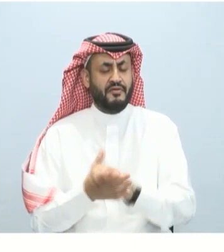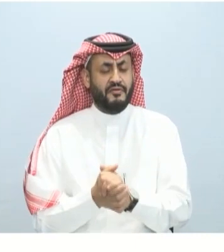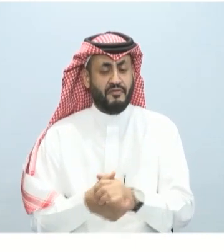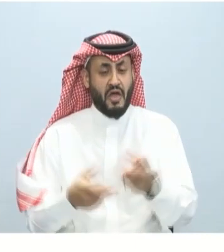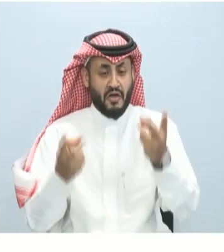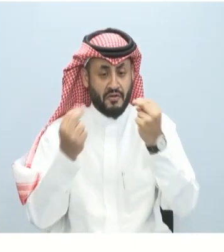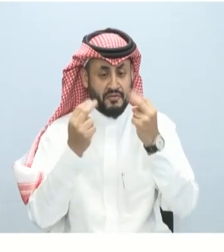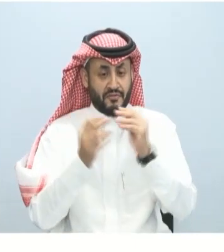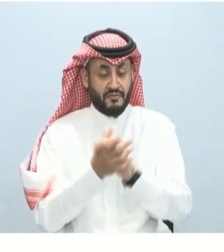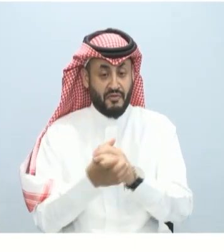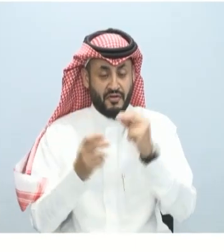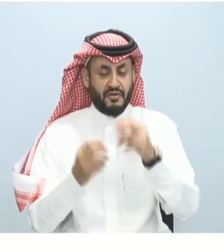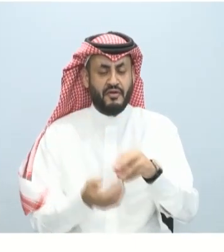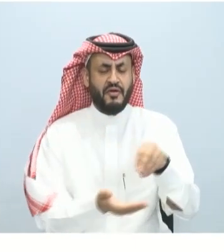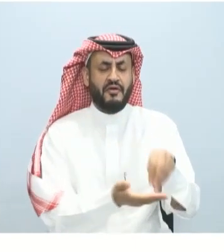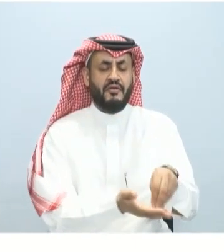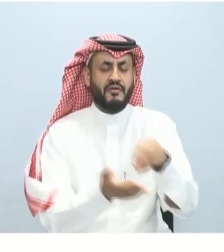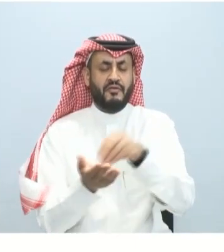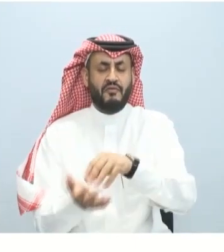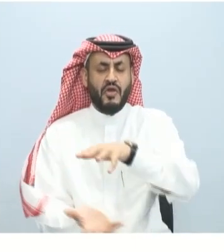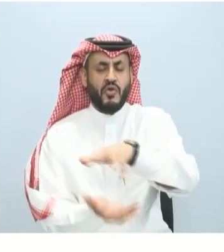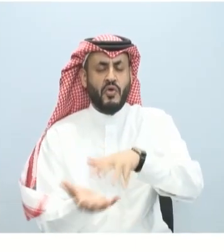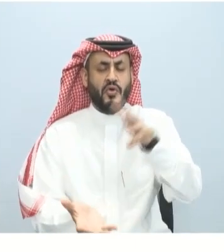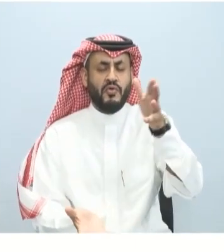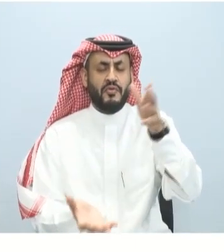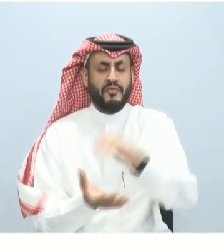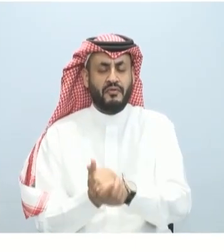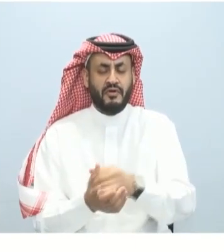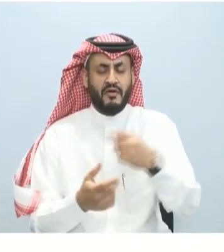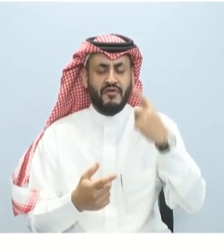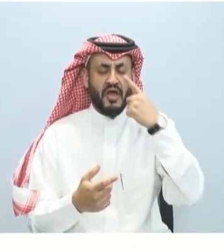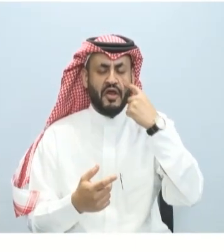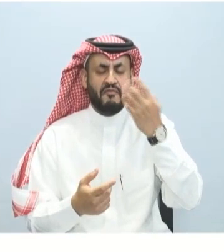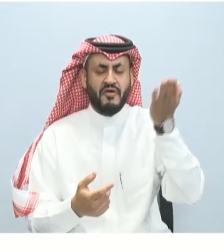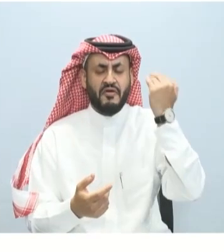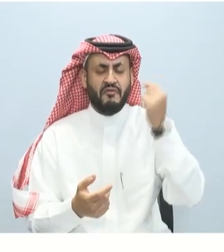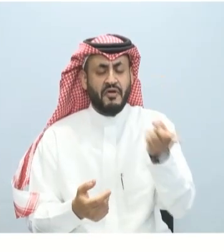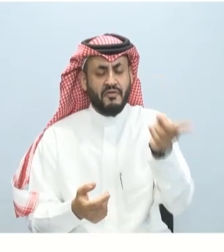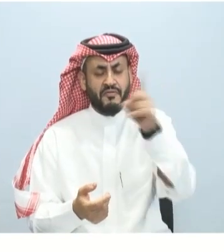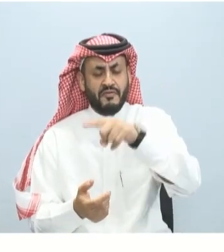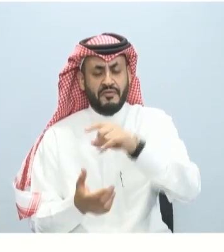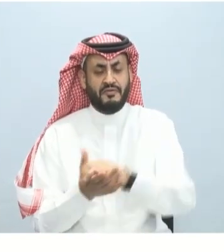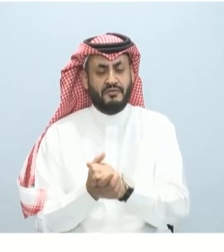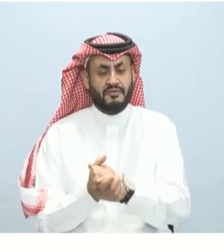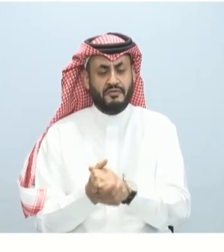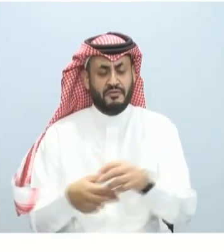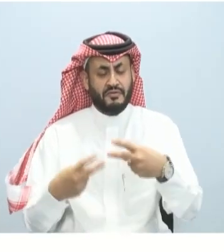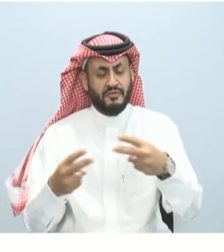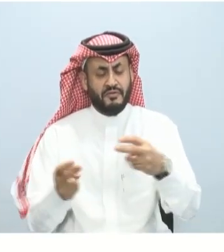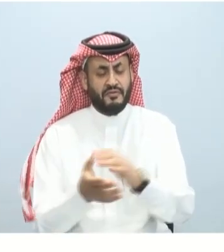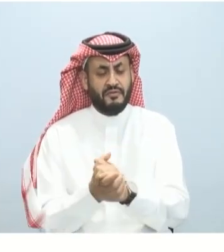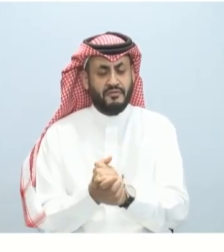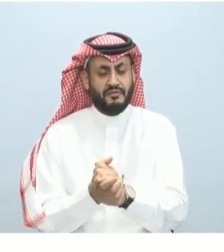how they can transfer you to another world. You can live in the past or in the future. You can either